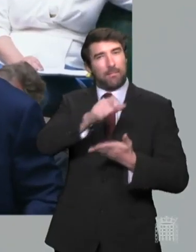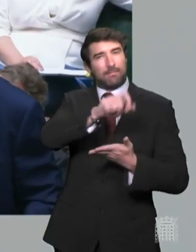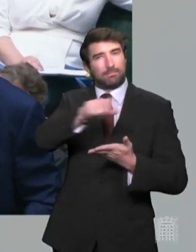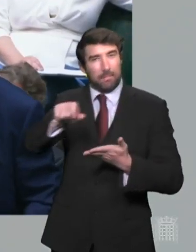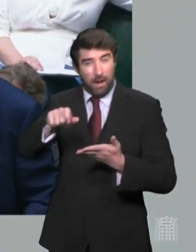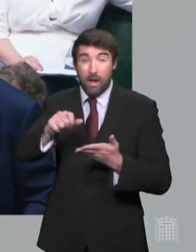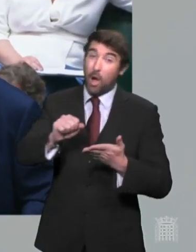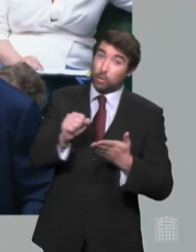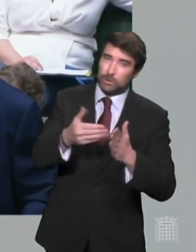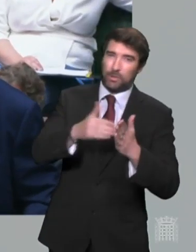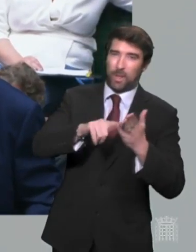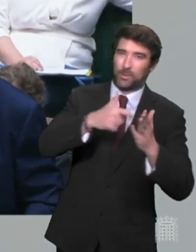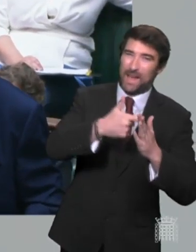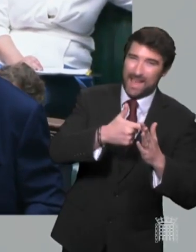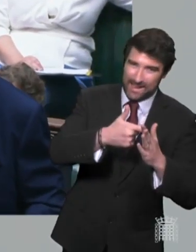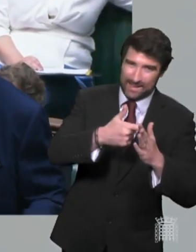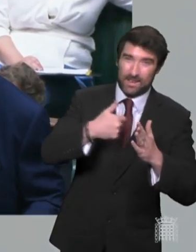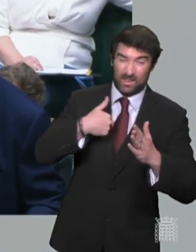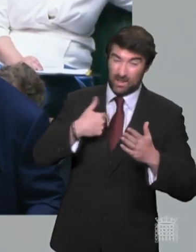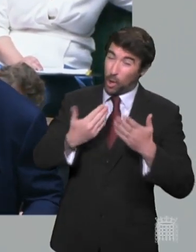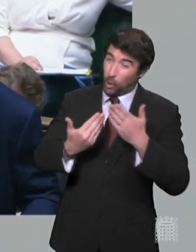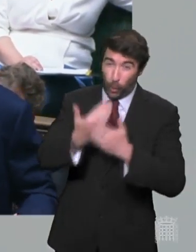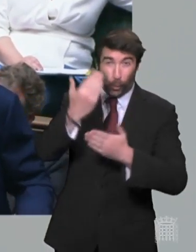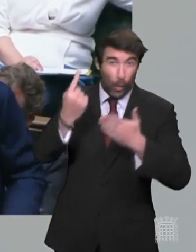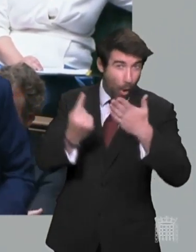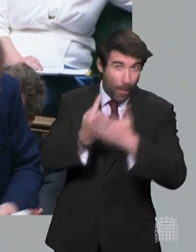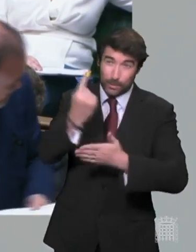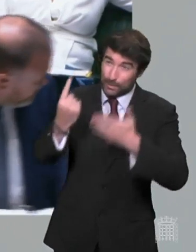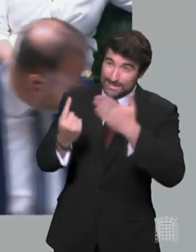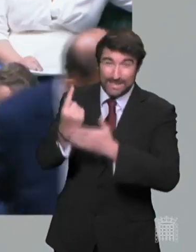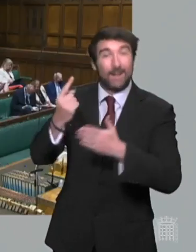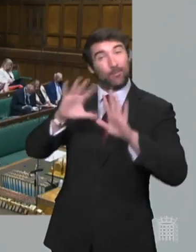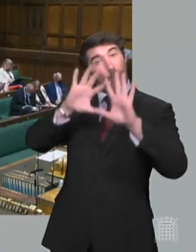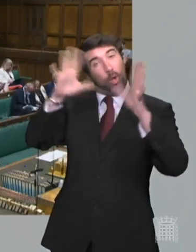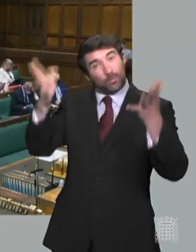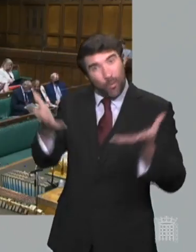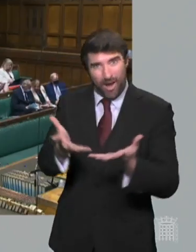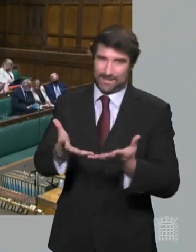We are opening new opportunities for iconic Scottish and British industries to thrive overseas.